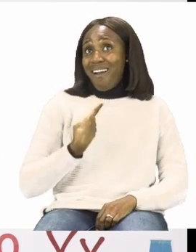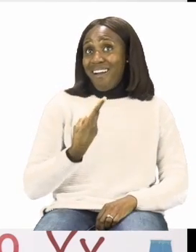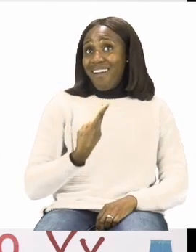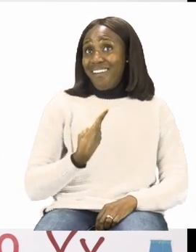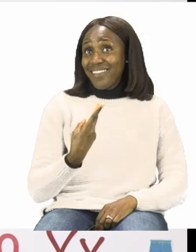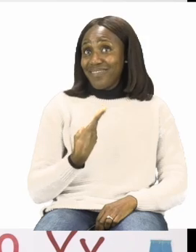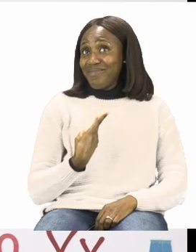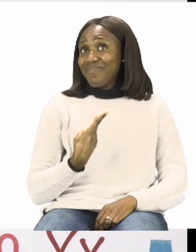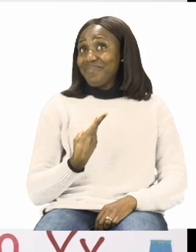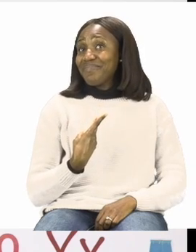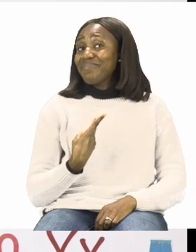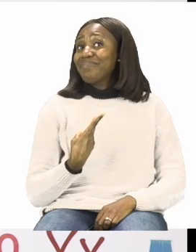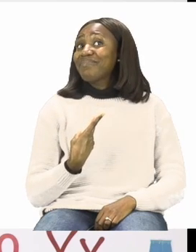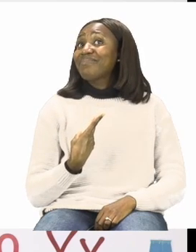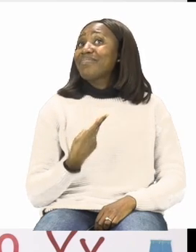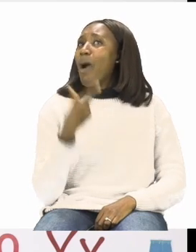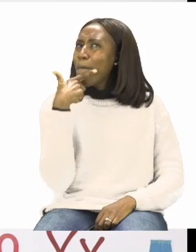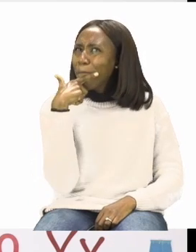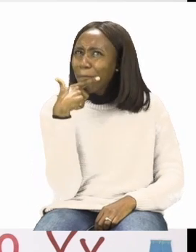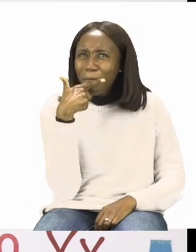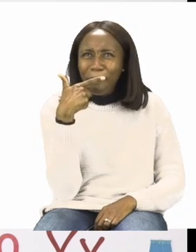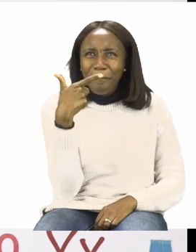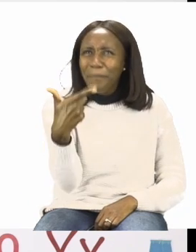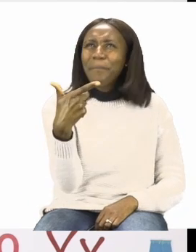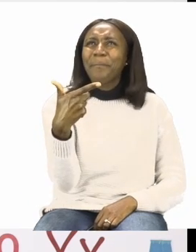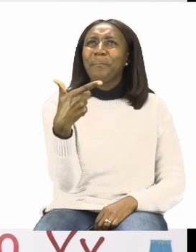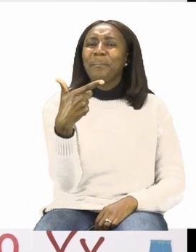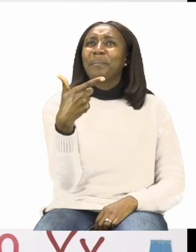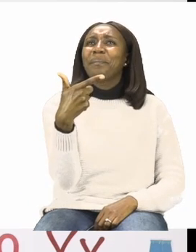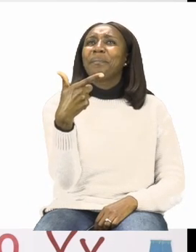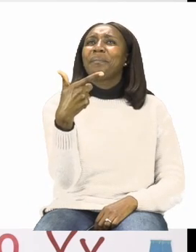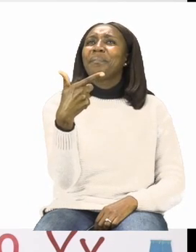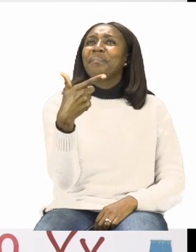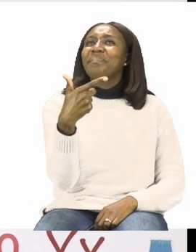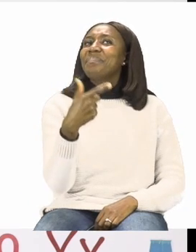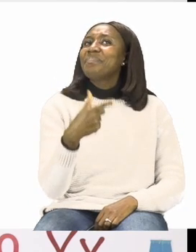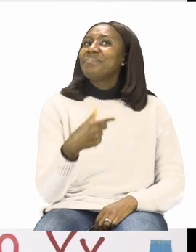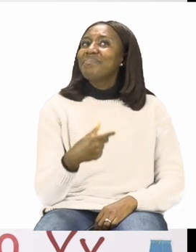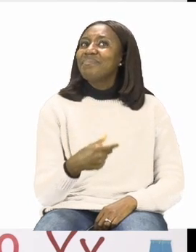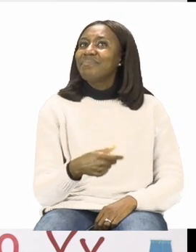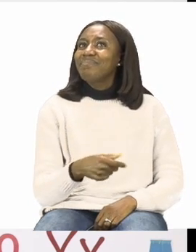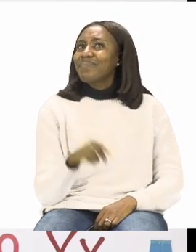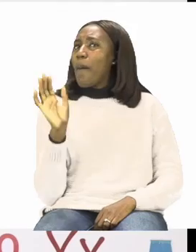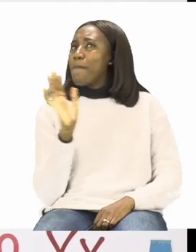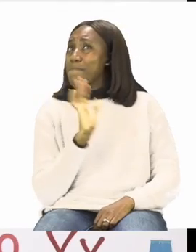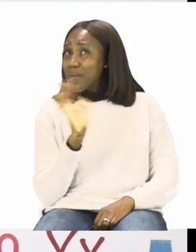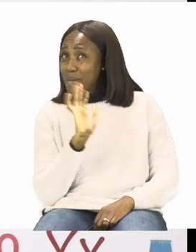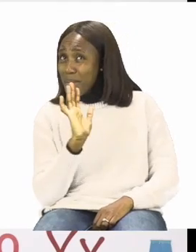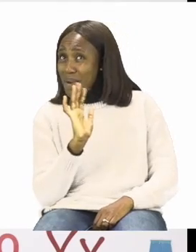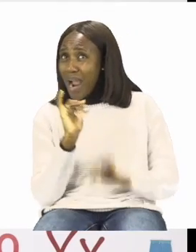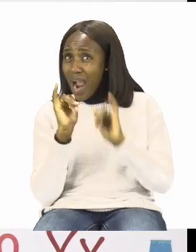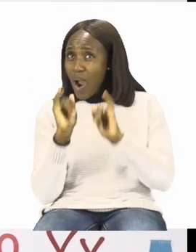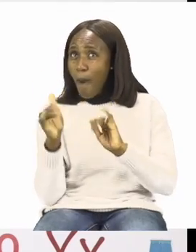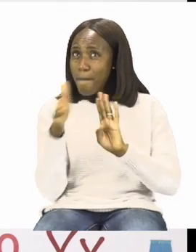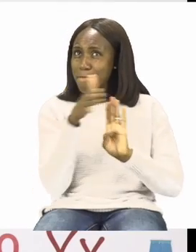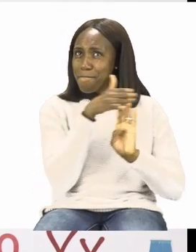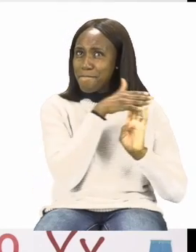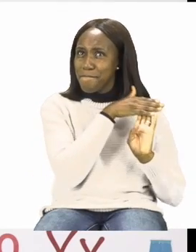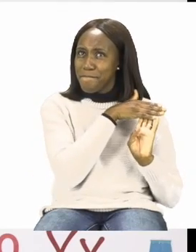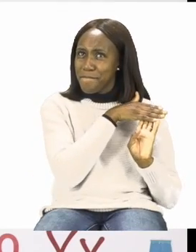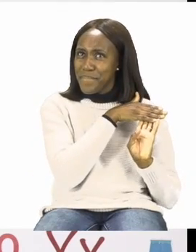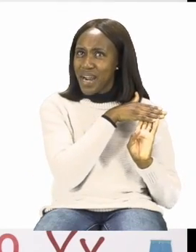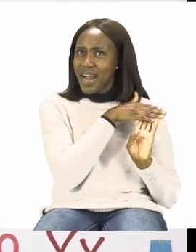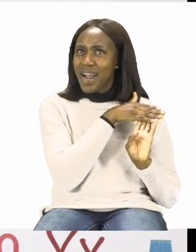Zoshi, we thank you for joining us today. So, stay well, keep safe,